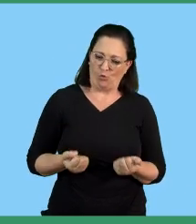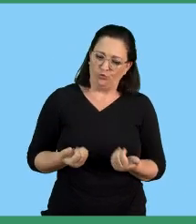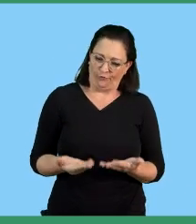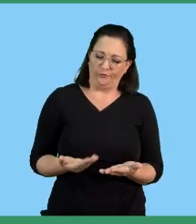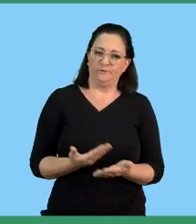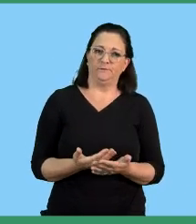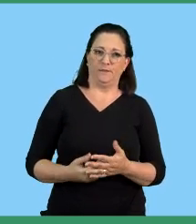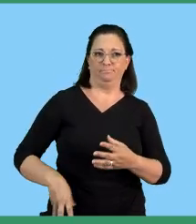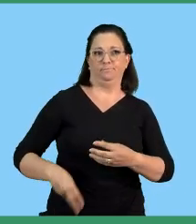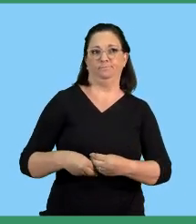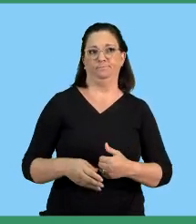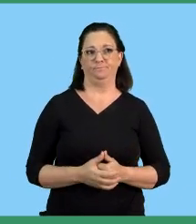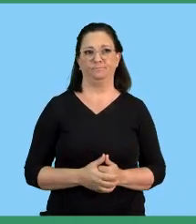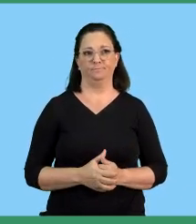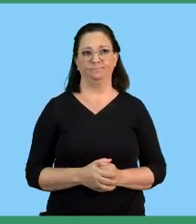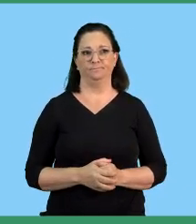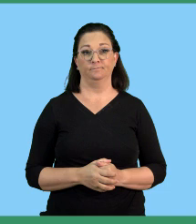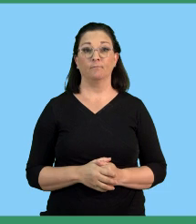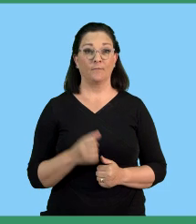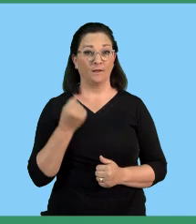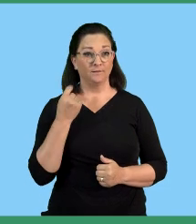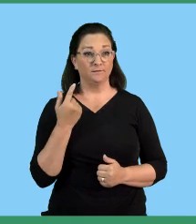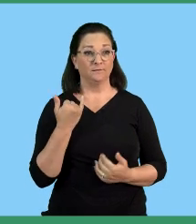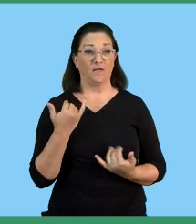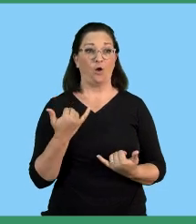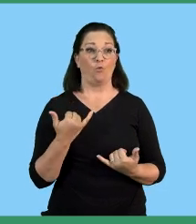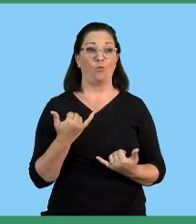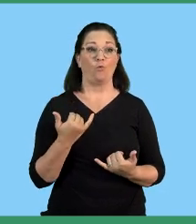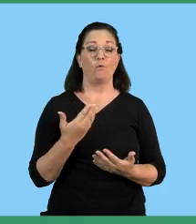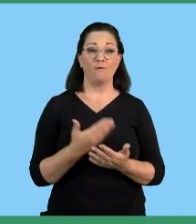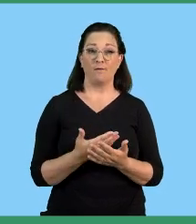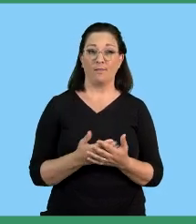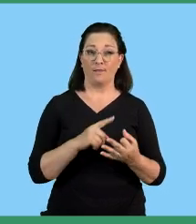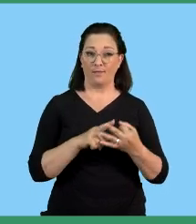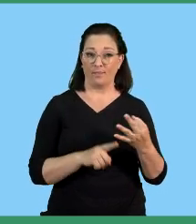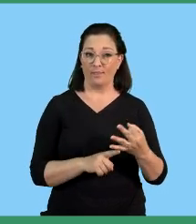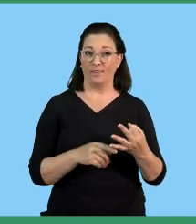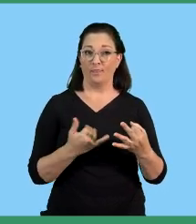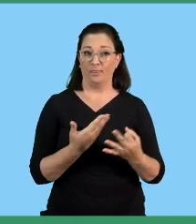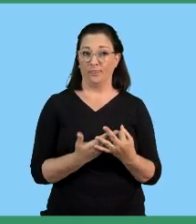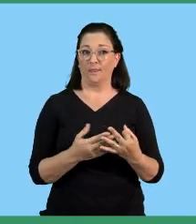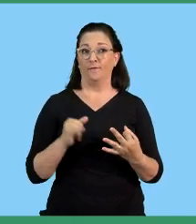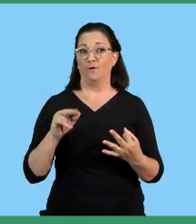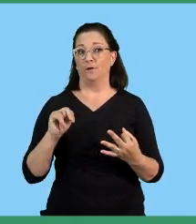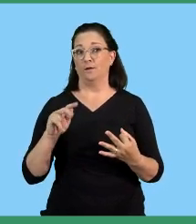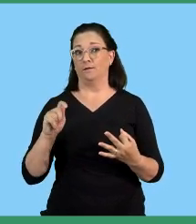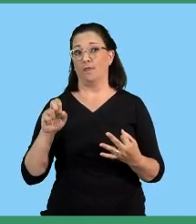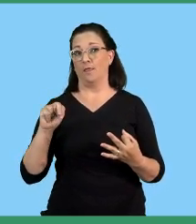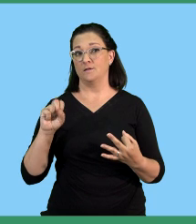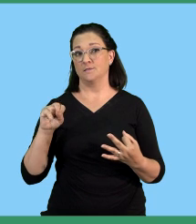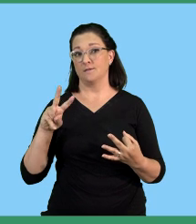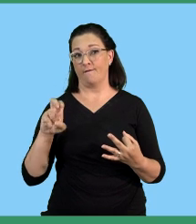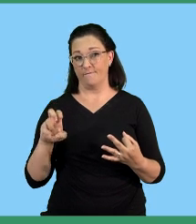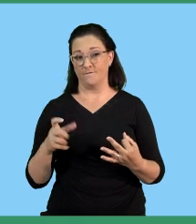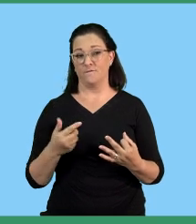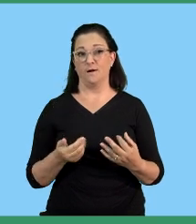or services. Right, so I hope you understand intensive strategy, 3 types of intensive strategies: market